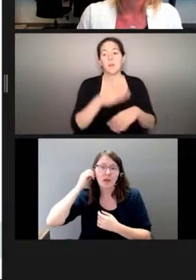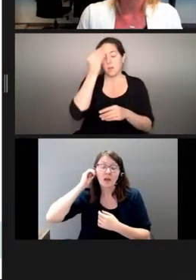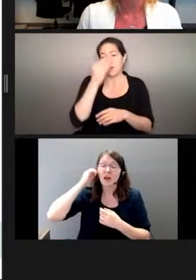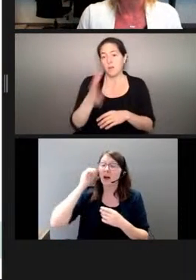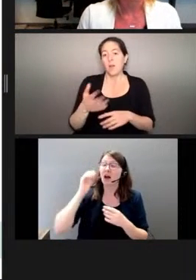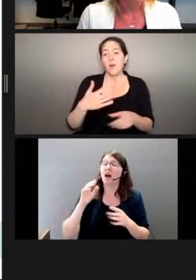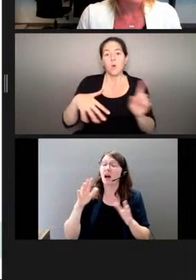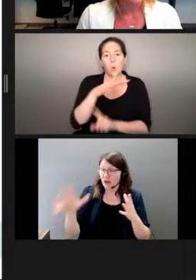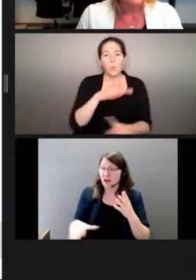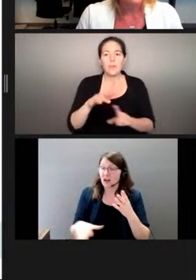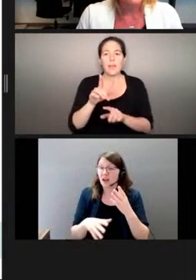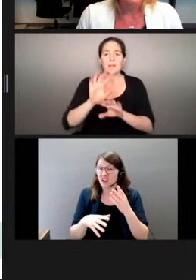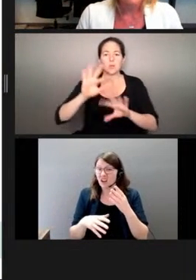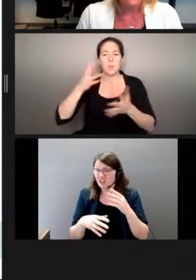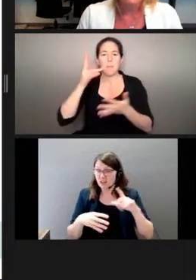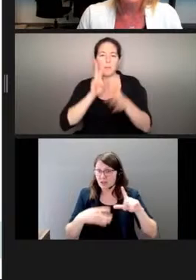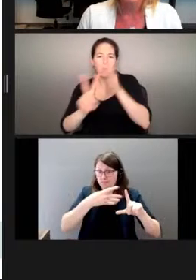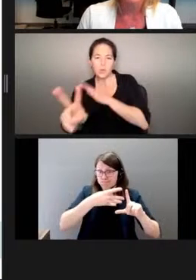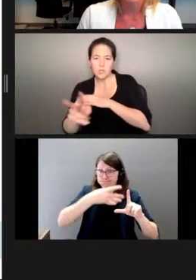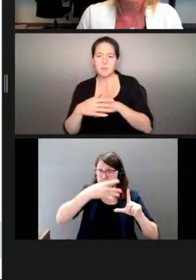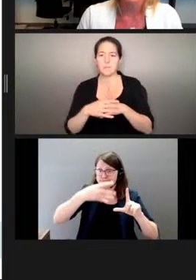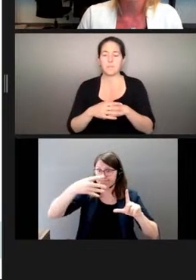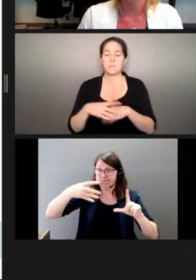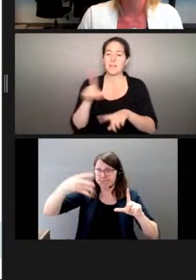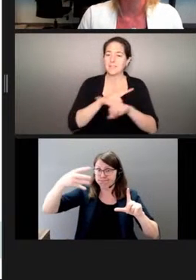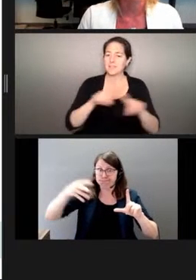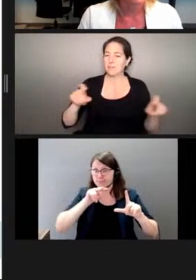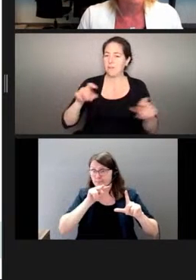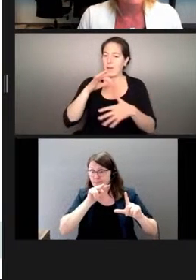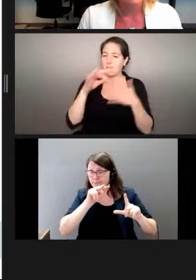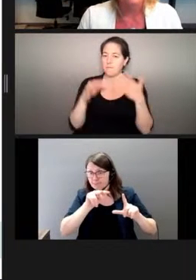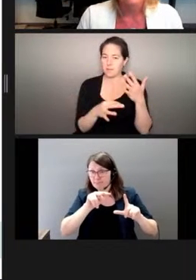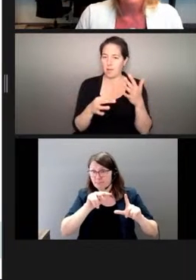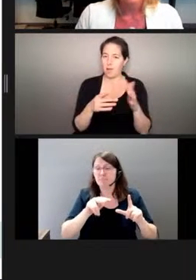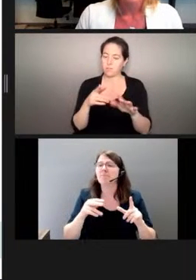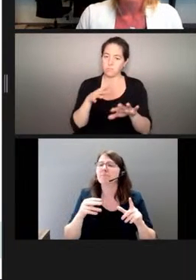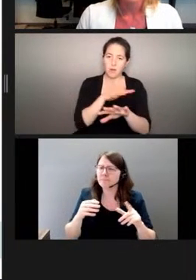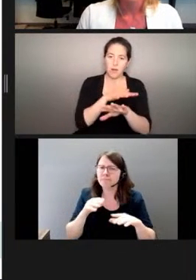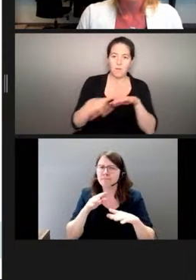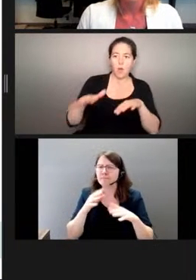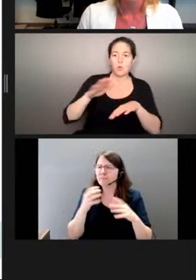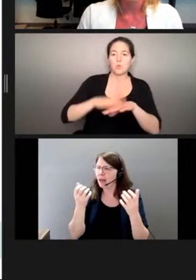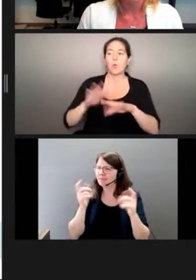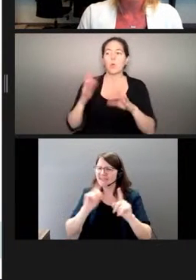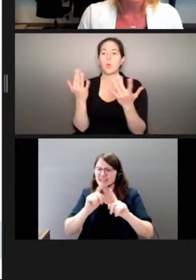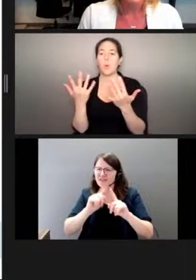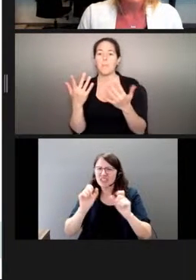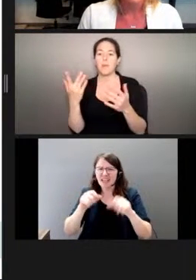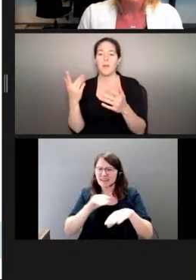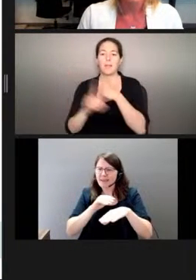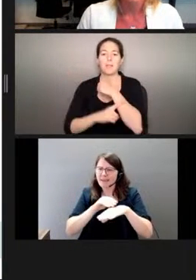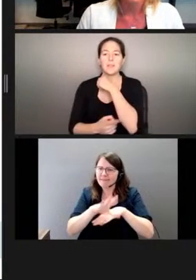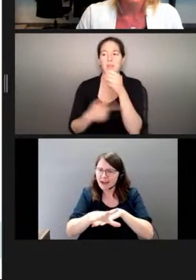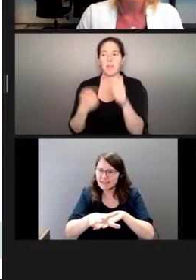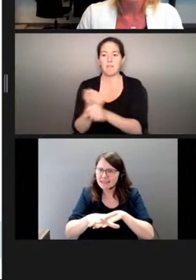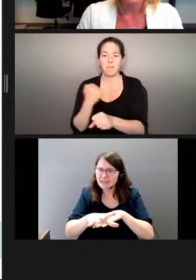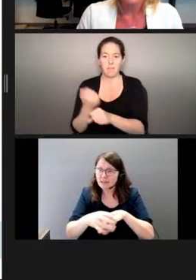there are a number of different factors that can affect the amount of waste that is generated. And therefore, waste